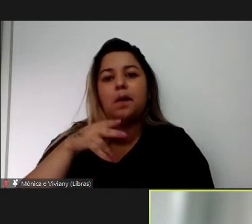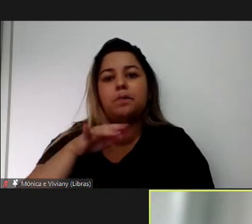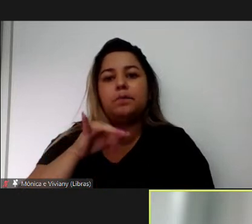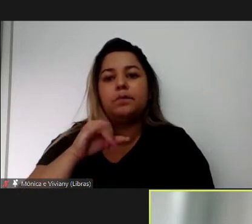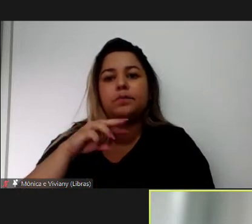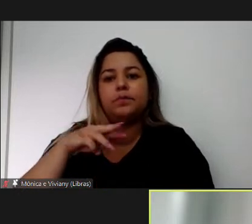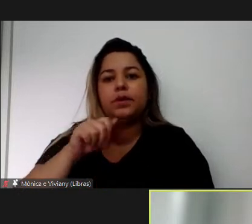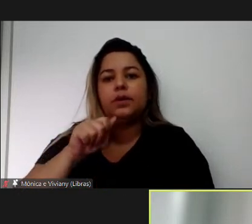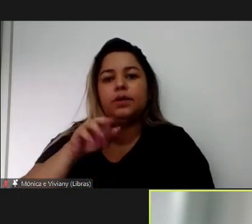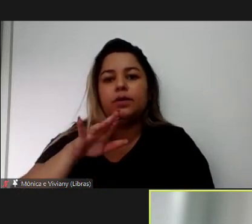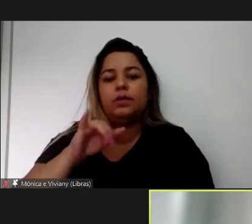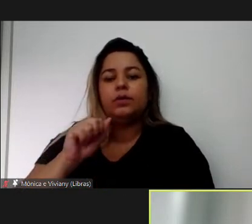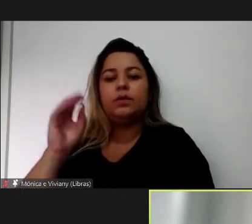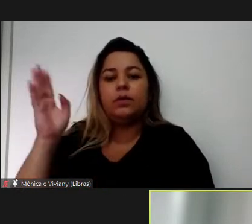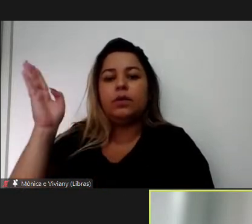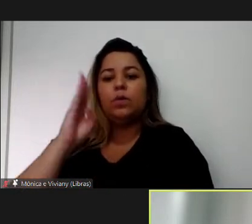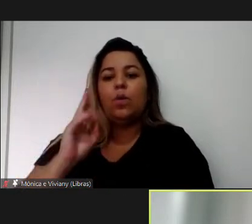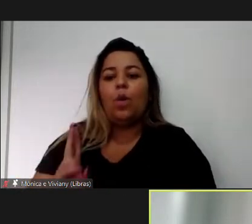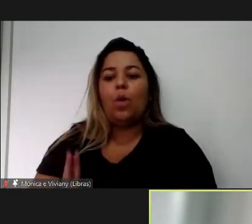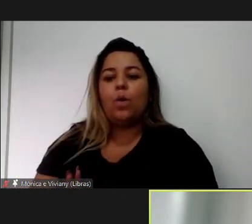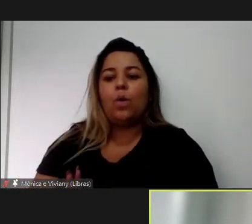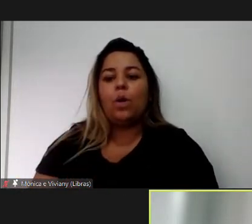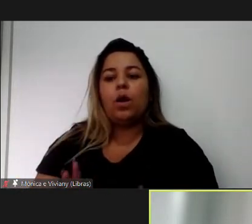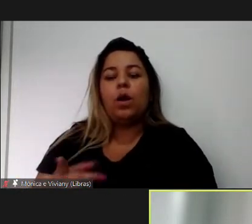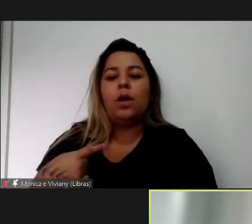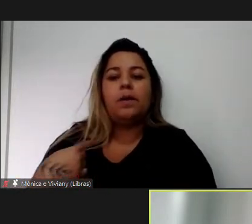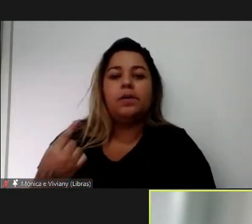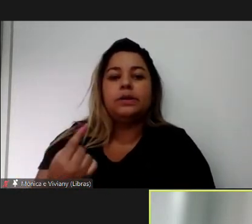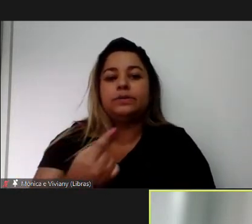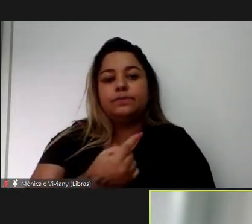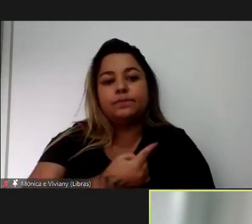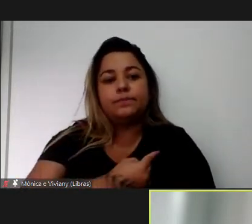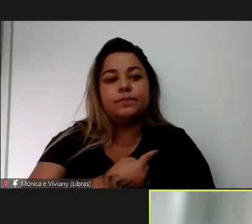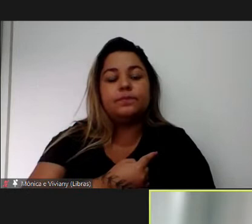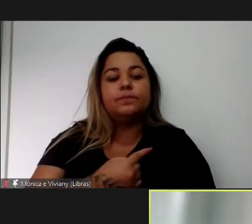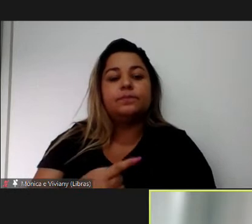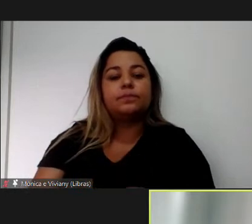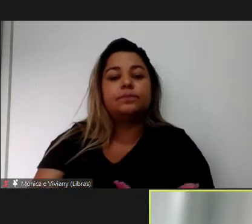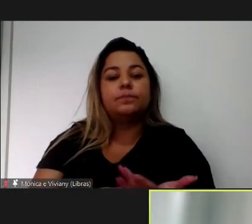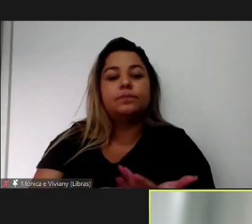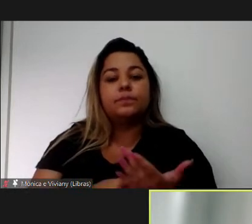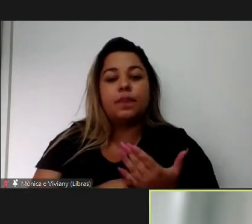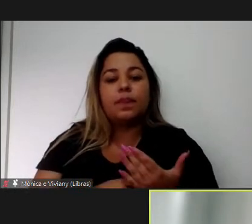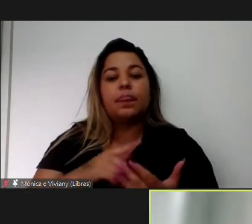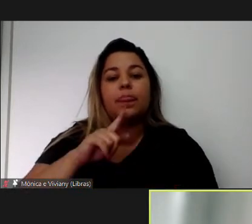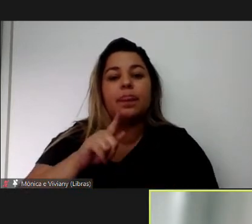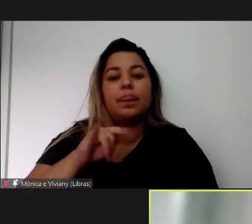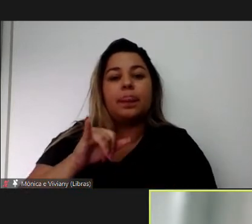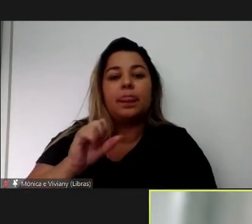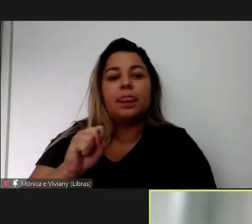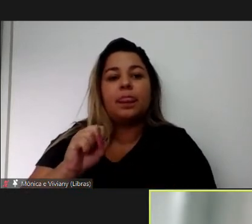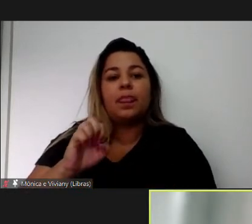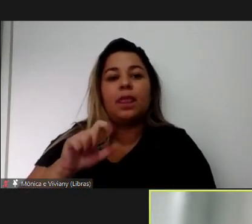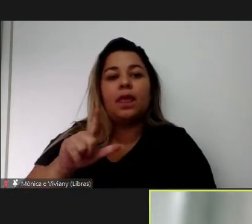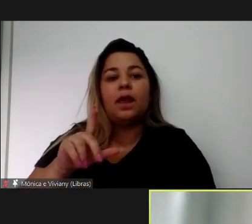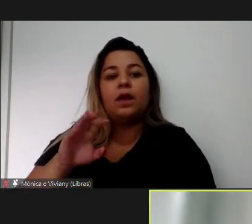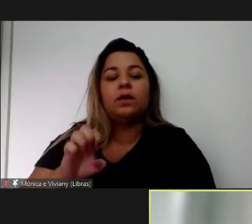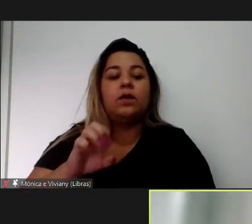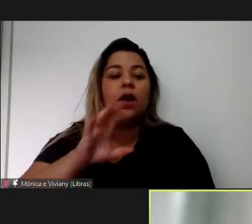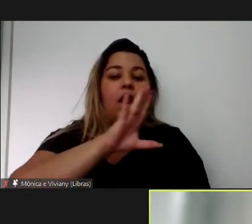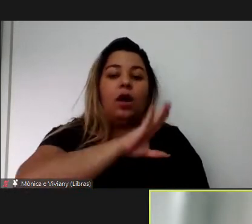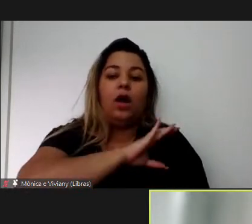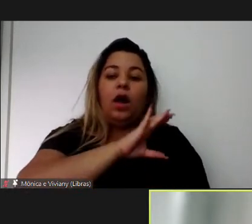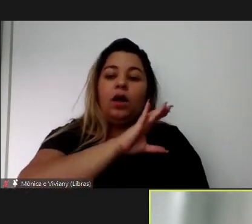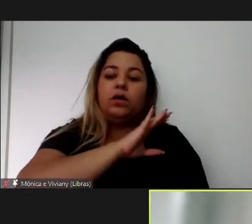primary attention in Brazil. And continuing our table, I'm going to invite Mr. Gisele